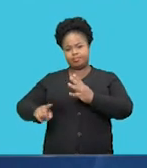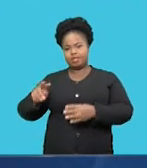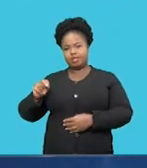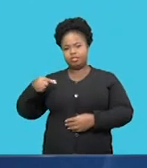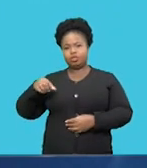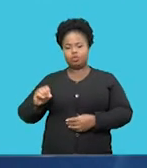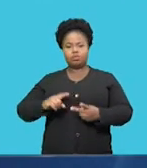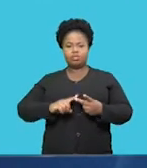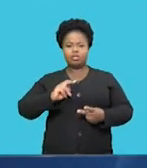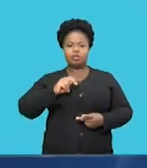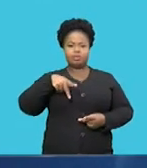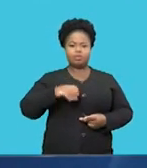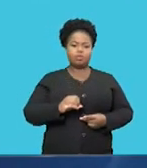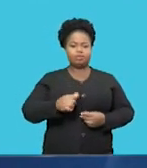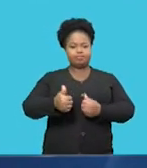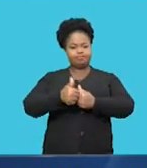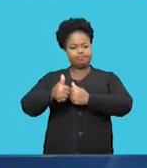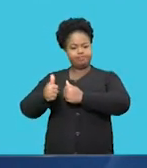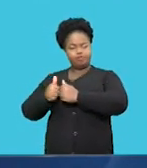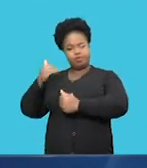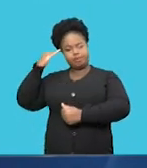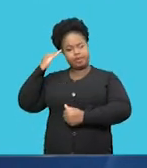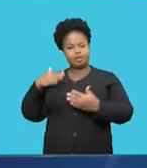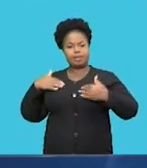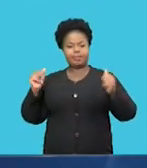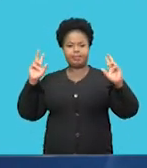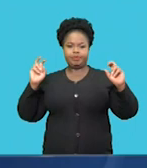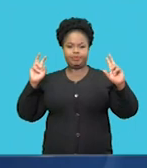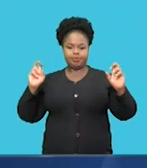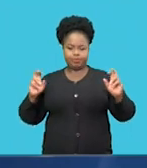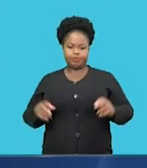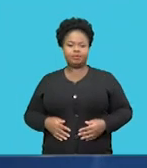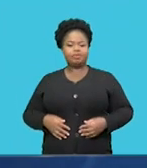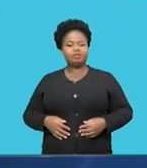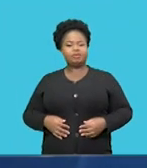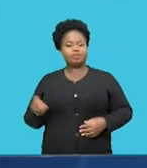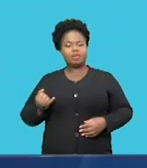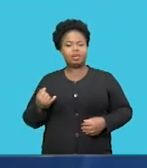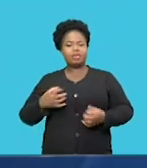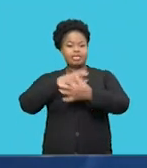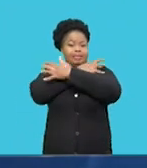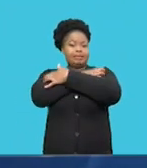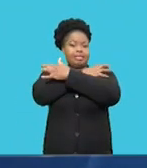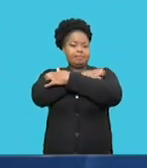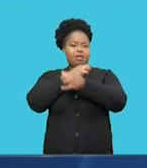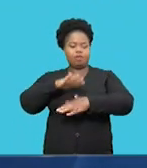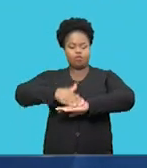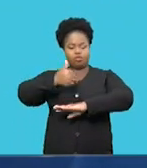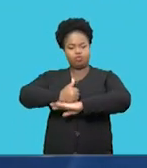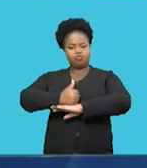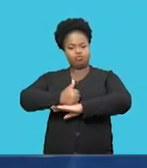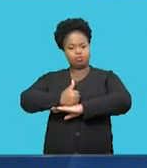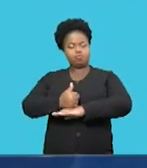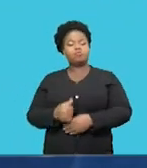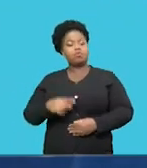and NPOs that deal with mental health issues, such as the Teddy Bear Foundation, so